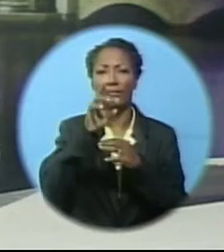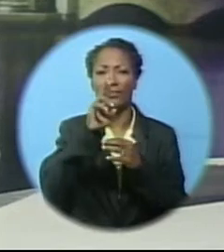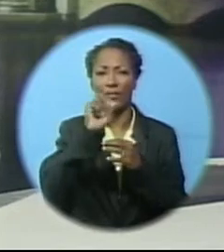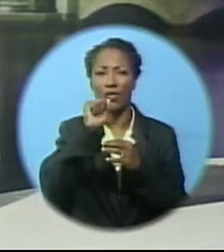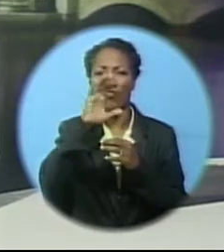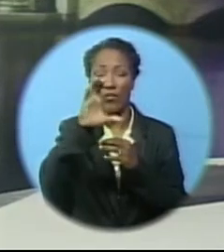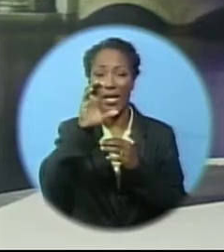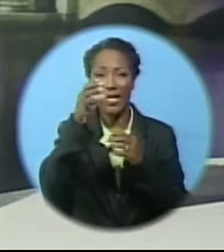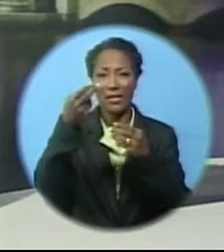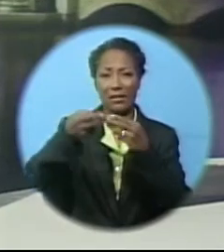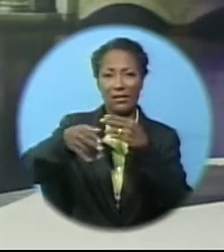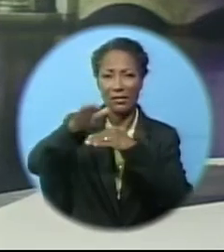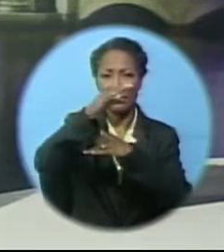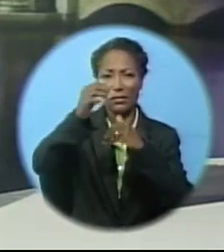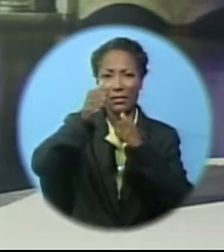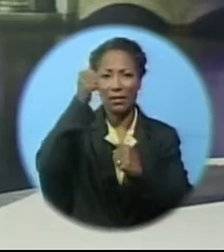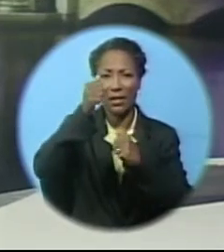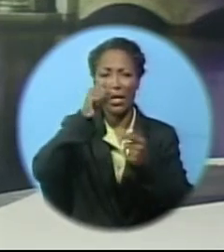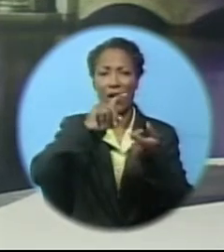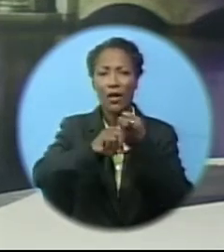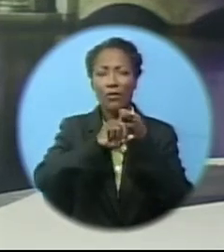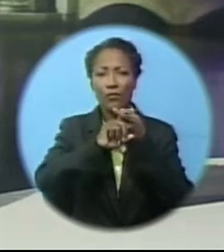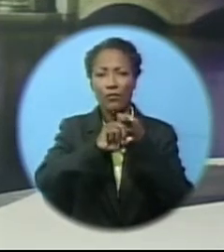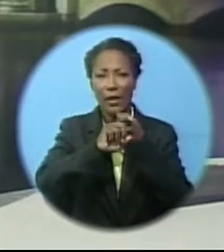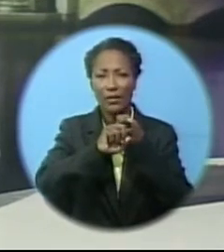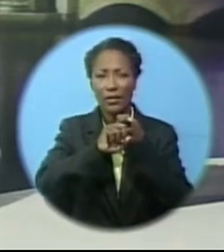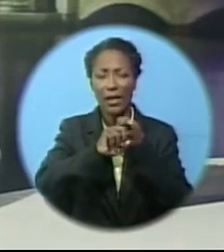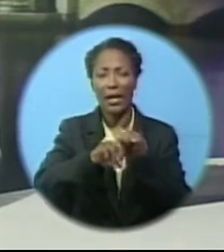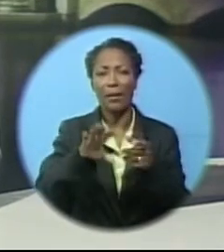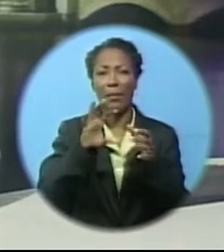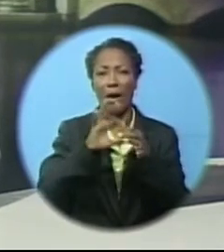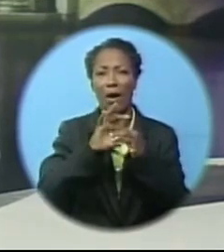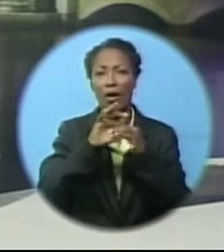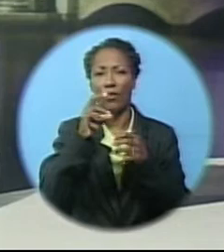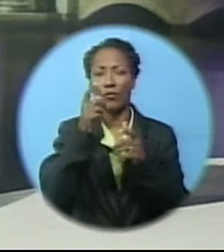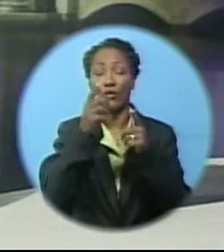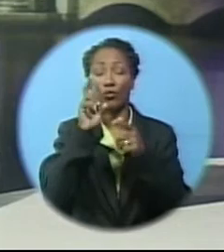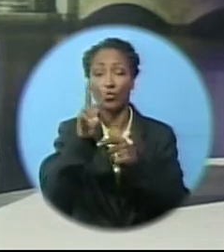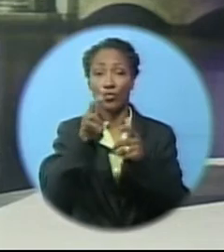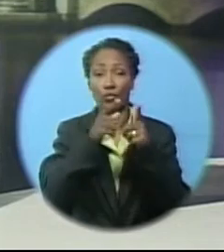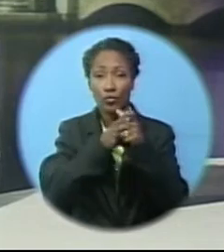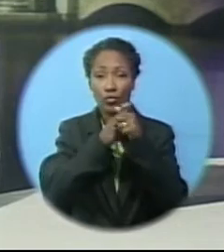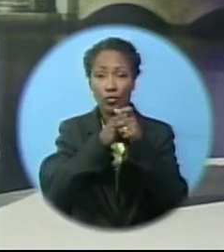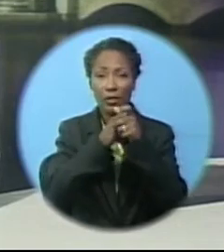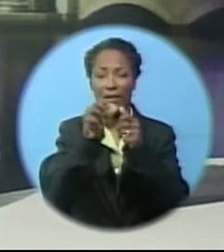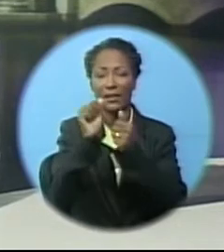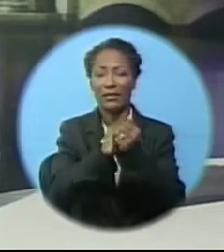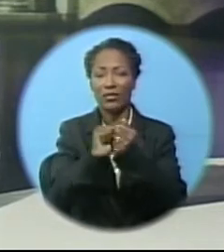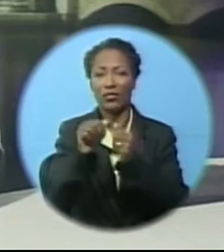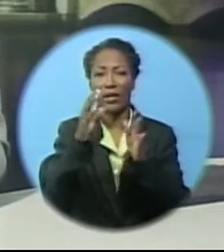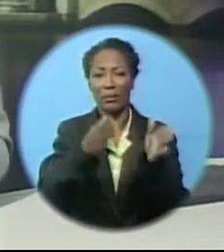between 2 athletes of different races defeated his plan. Now that's the story of tonight's Olympic moment.